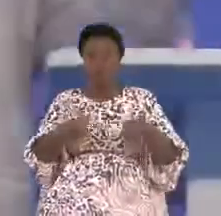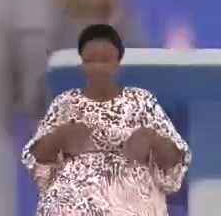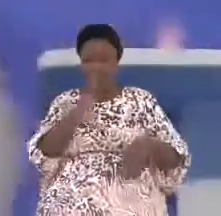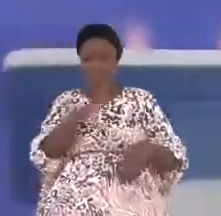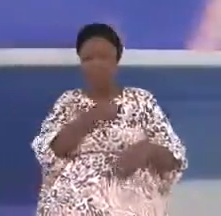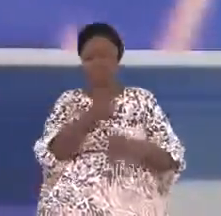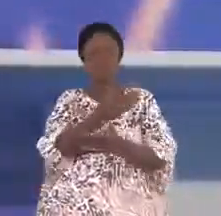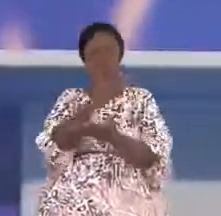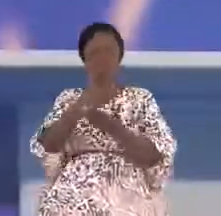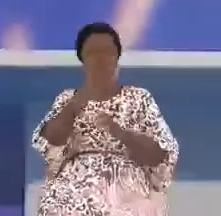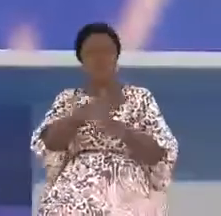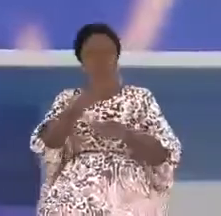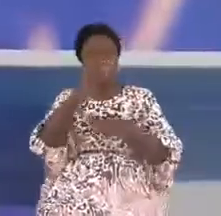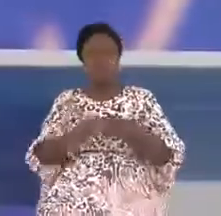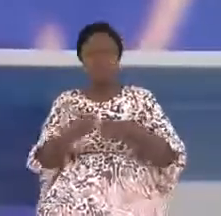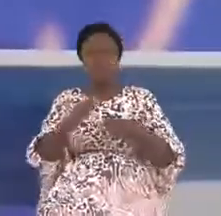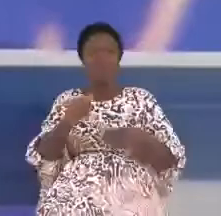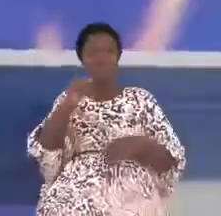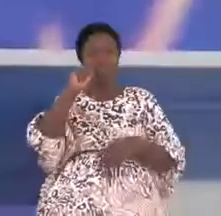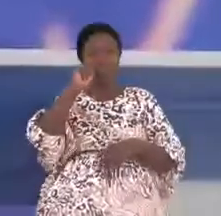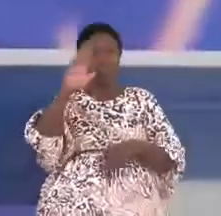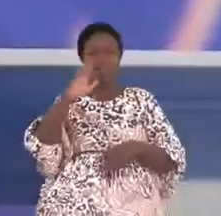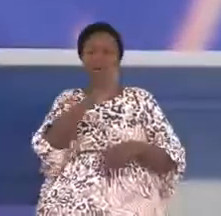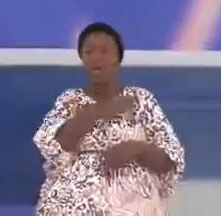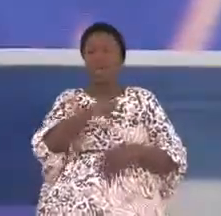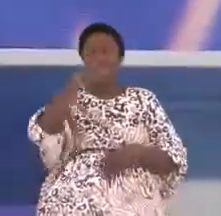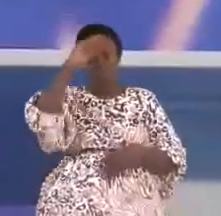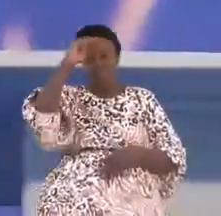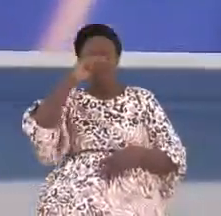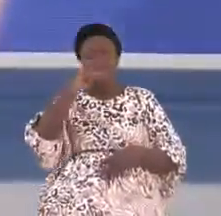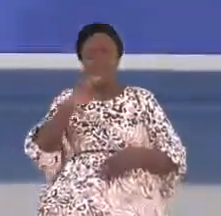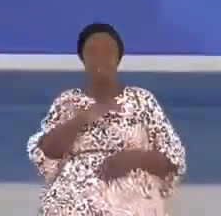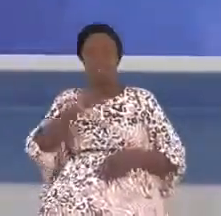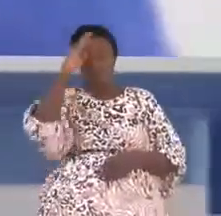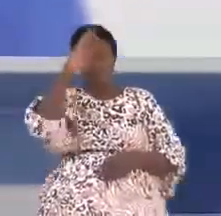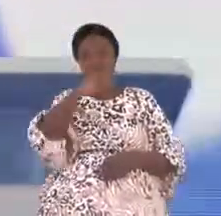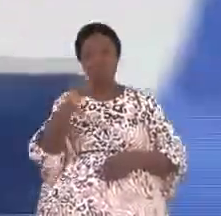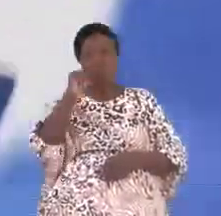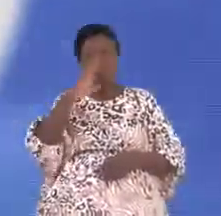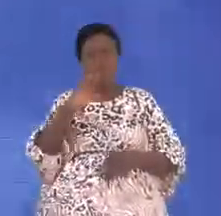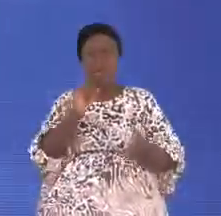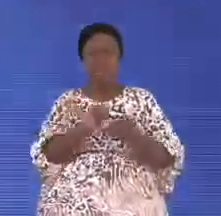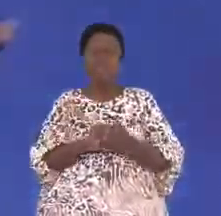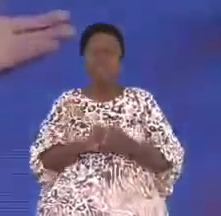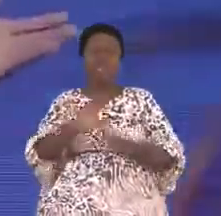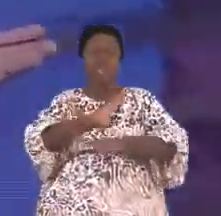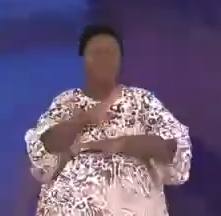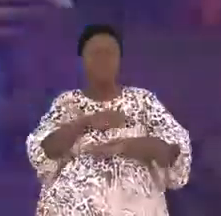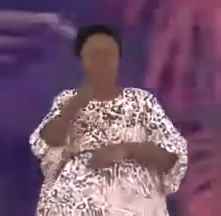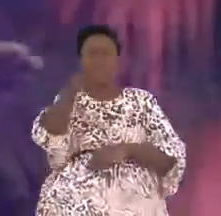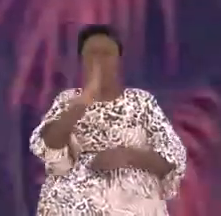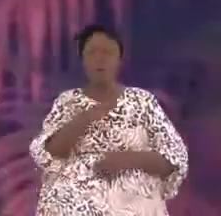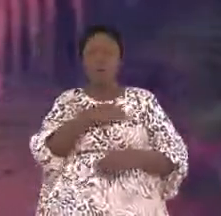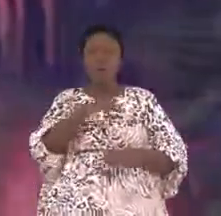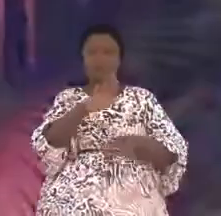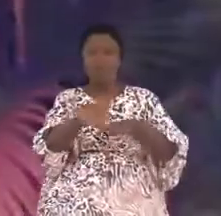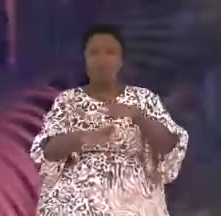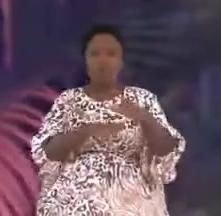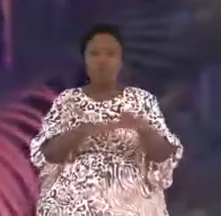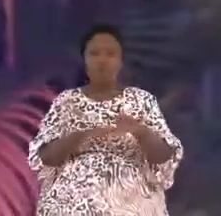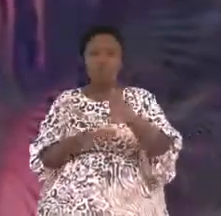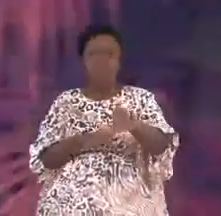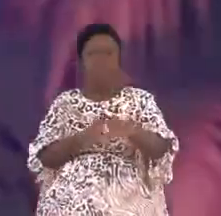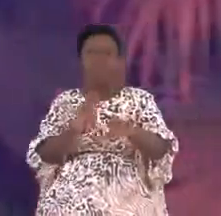complete woman a man a woman that pleases god and walks step by step with